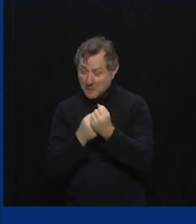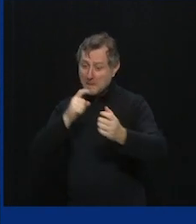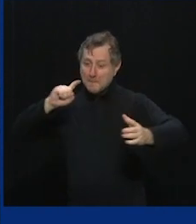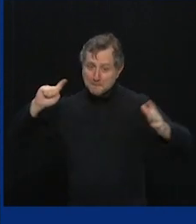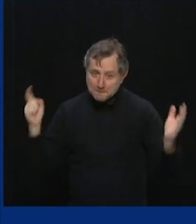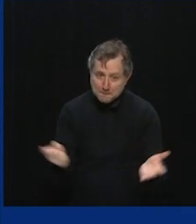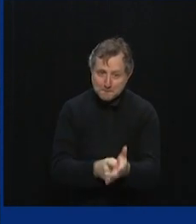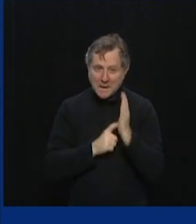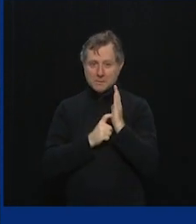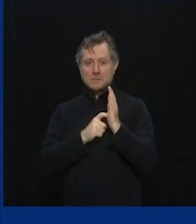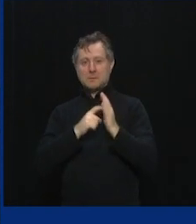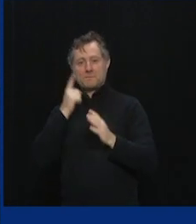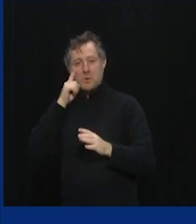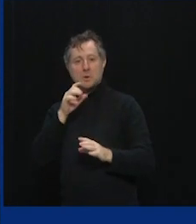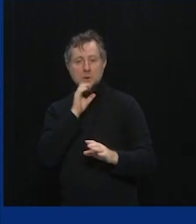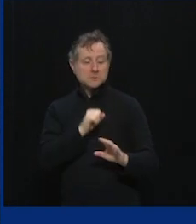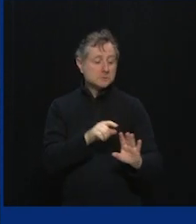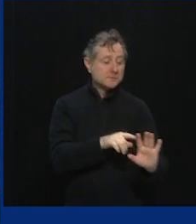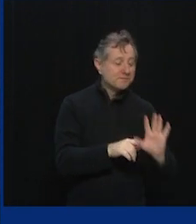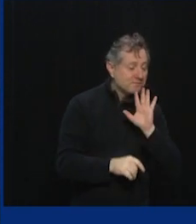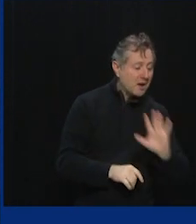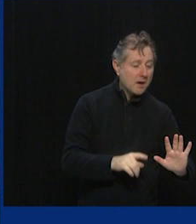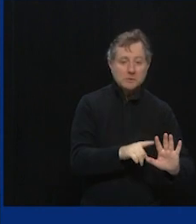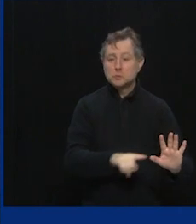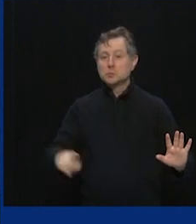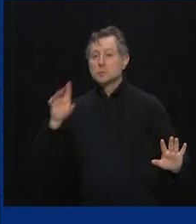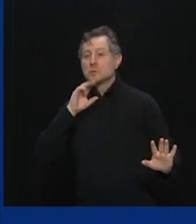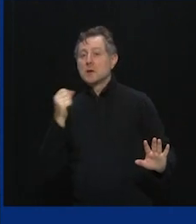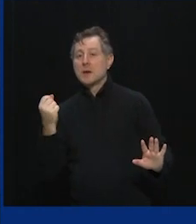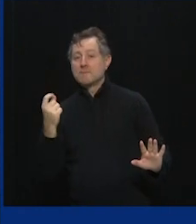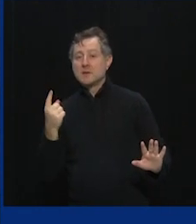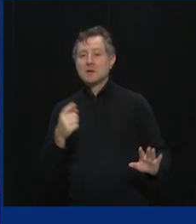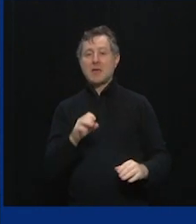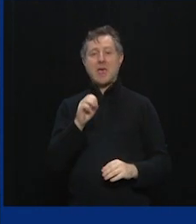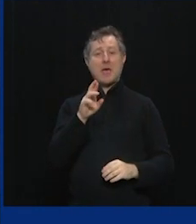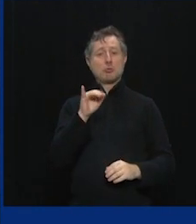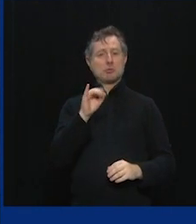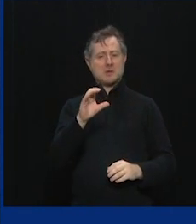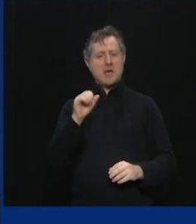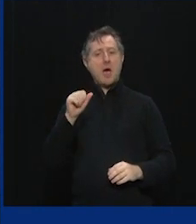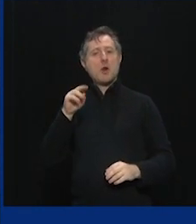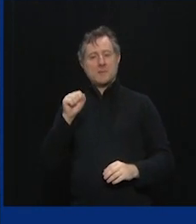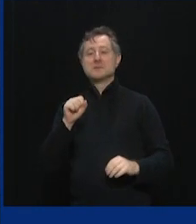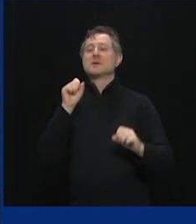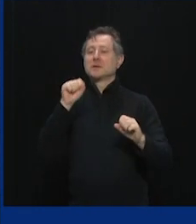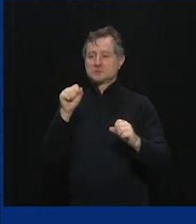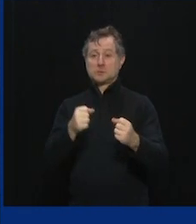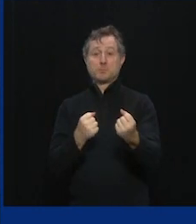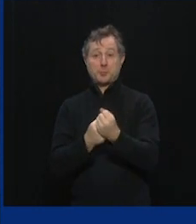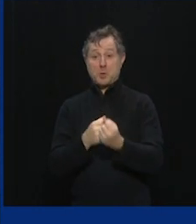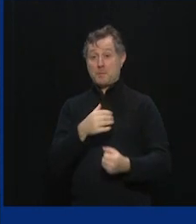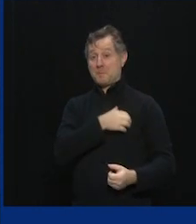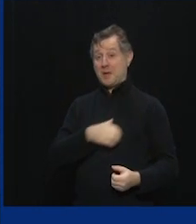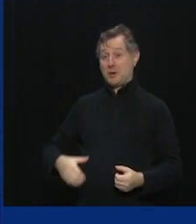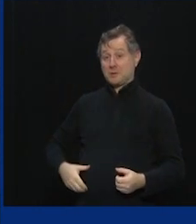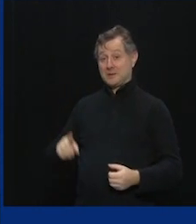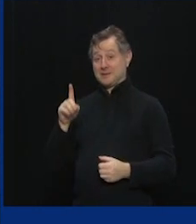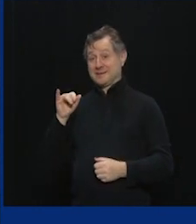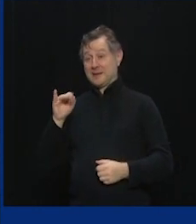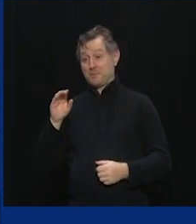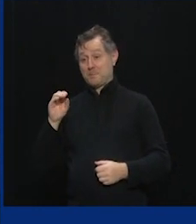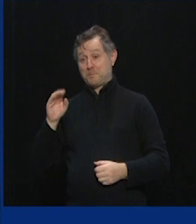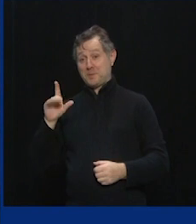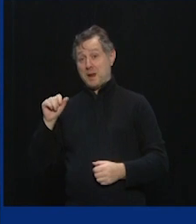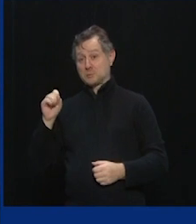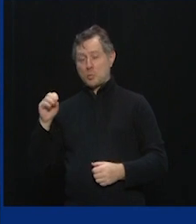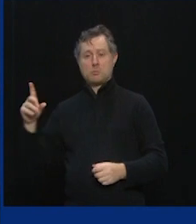5 to 11? Eric Adams has said he does support that, whereas Mayor de Blasio said he doesn't support that. Where do you stand? Well, with